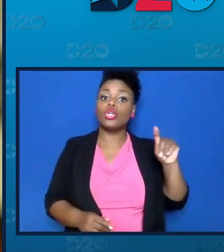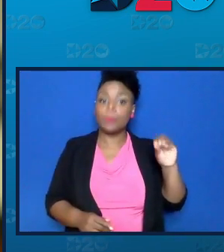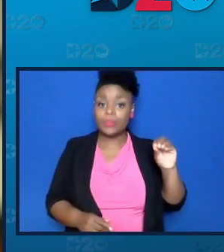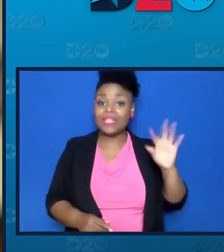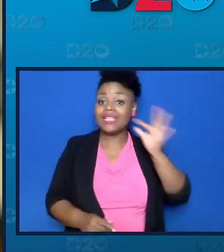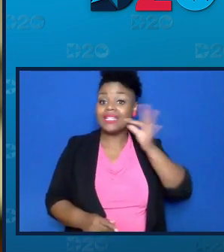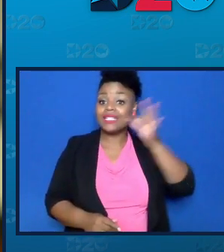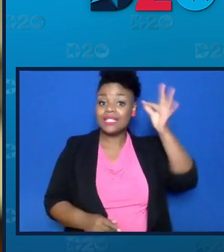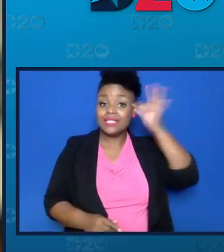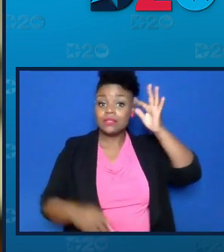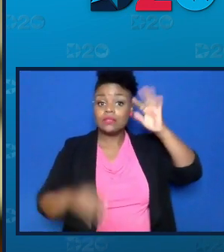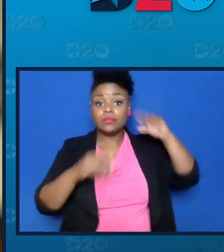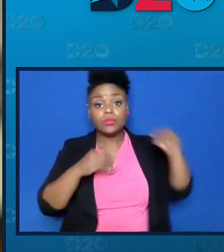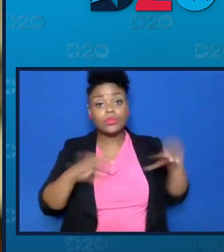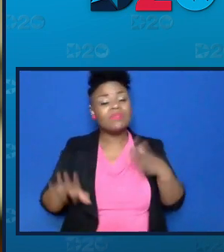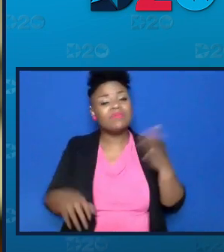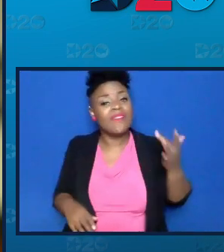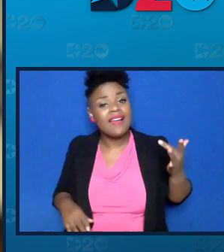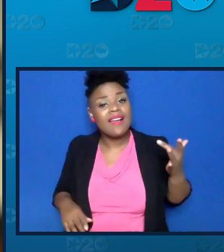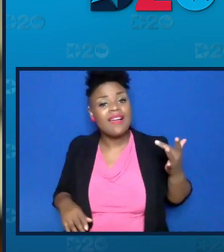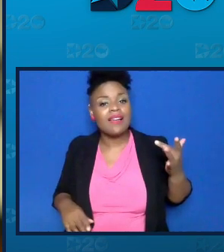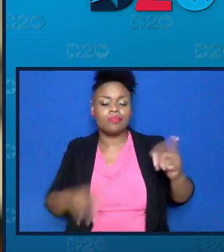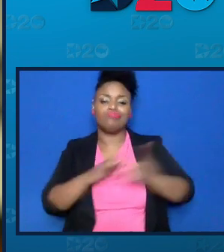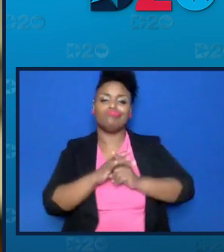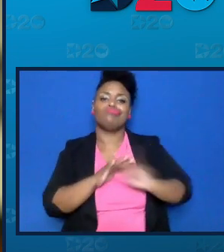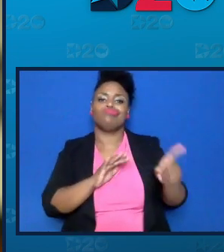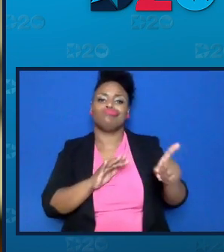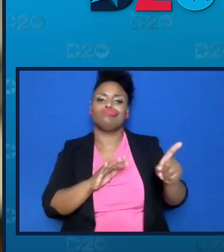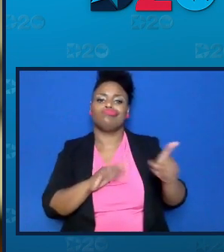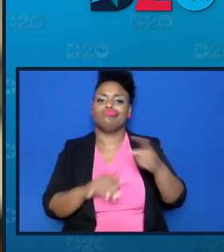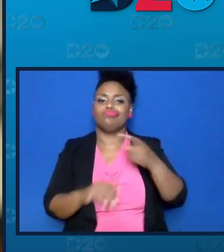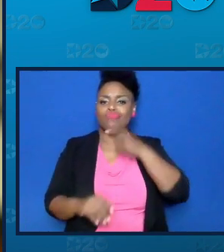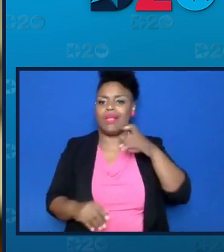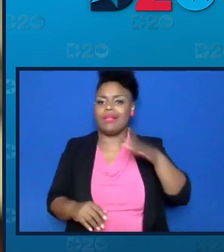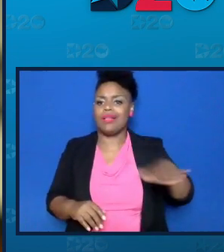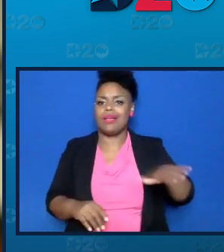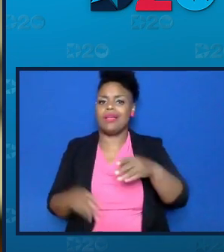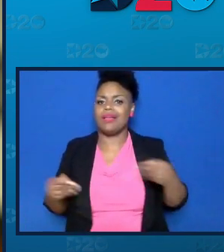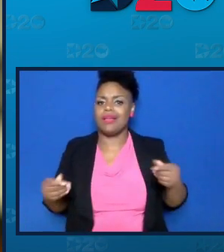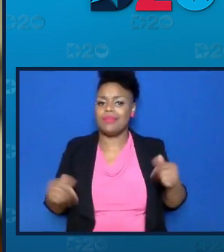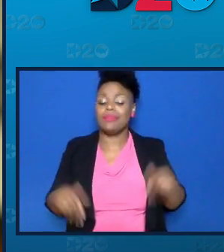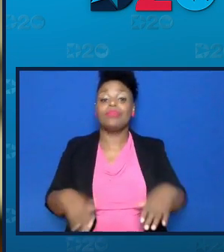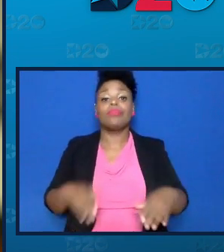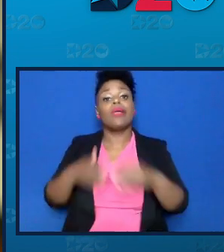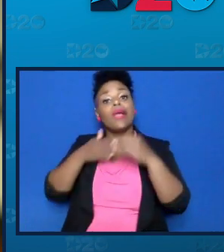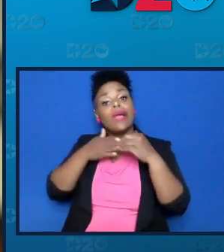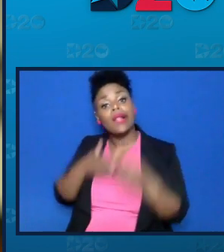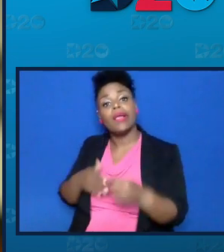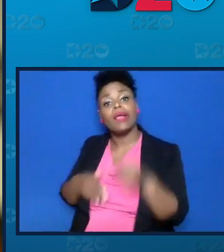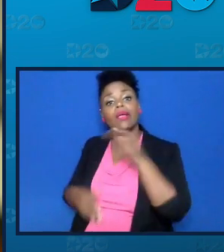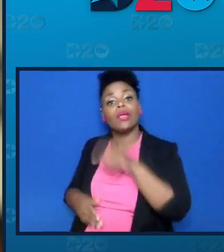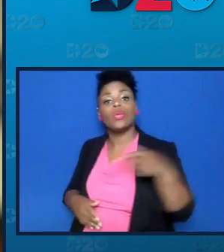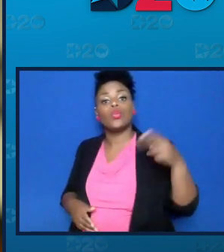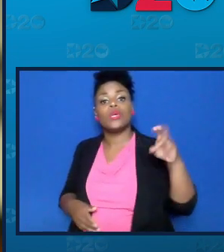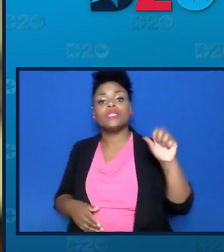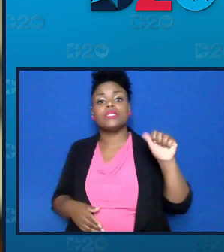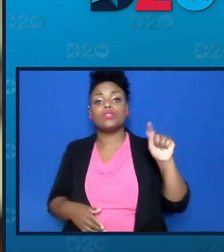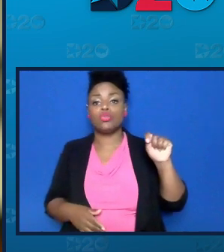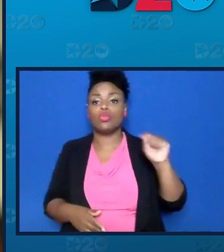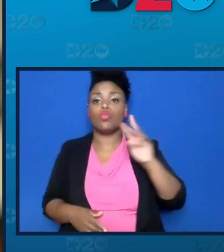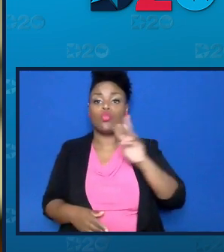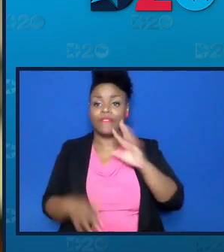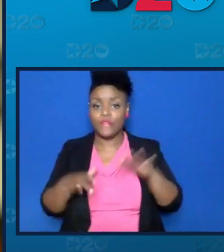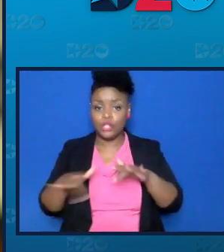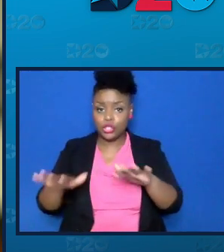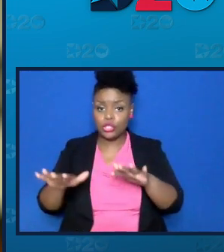1200s to escape droughts. We were led to the Great River and its tributaries, where we established an agricultural tradition